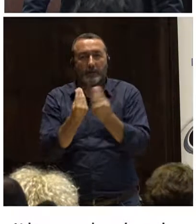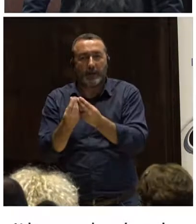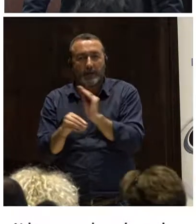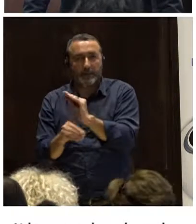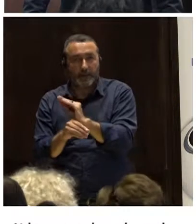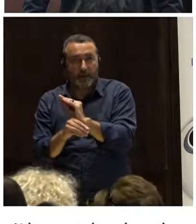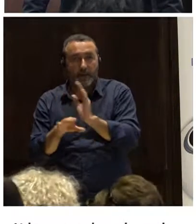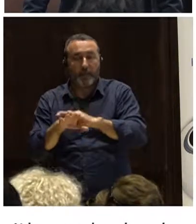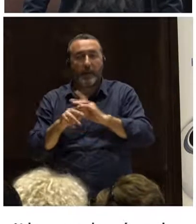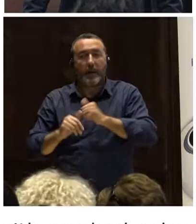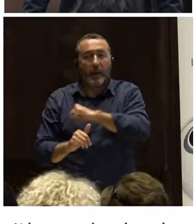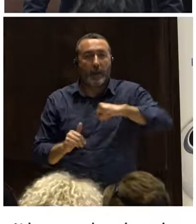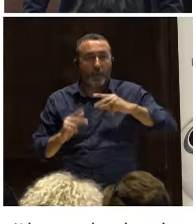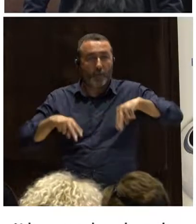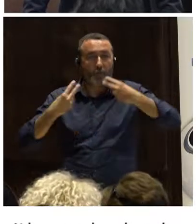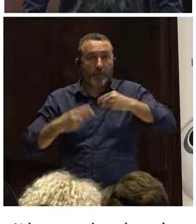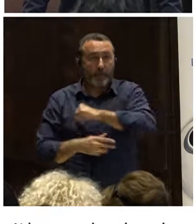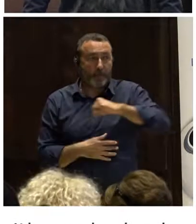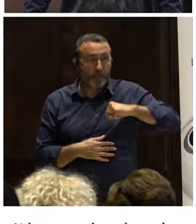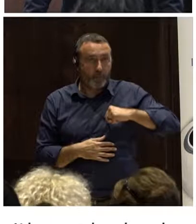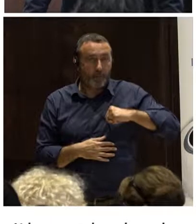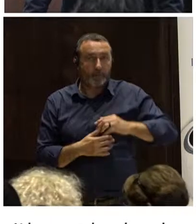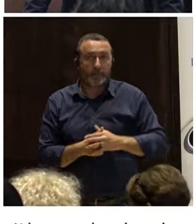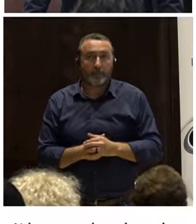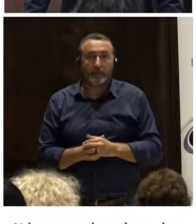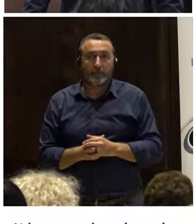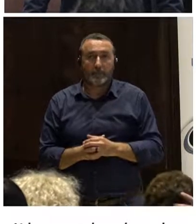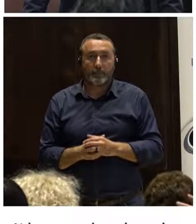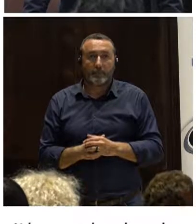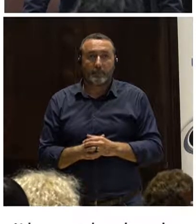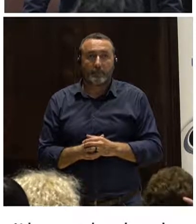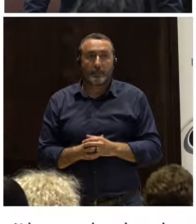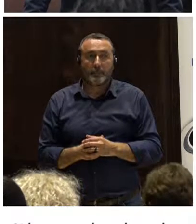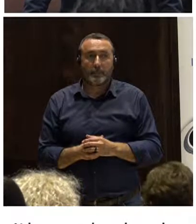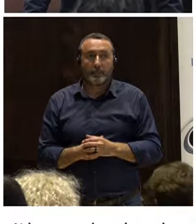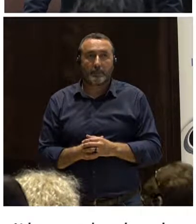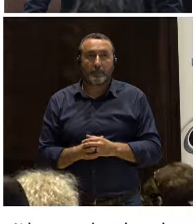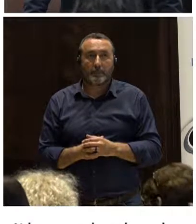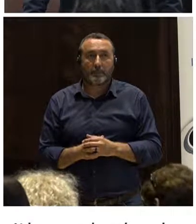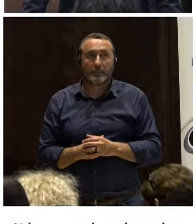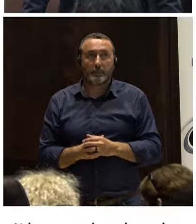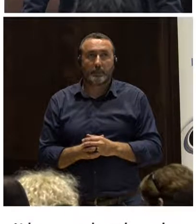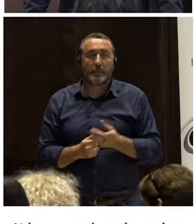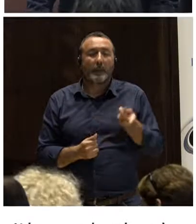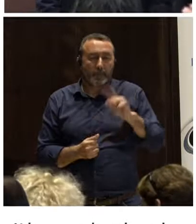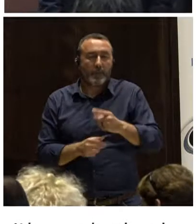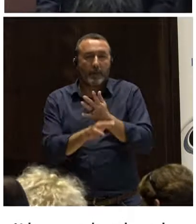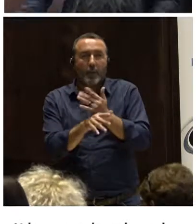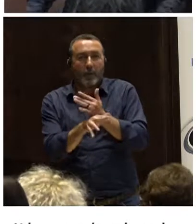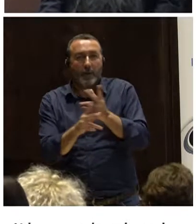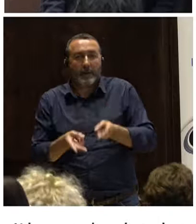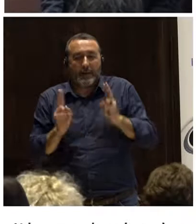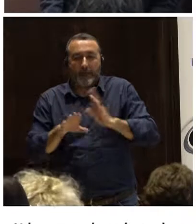autonomy and the free play of children with disabilities. So I